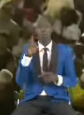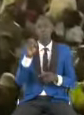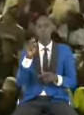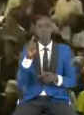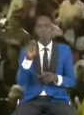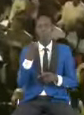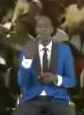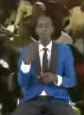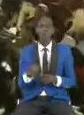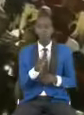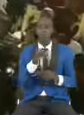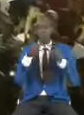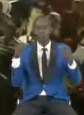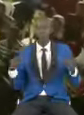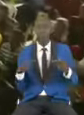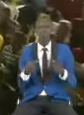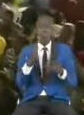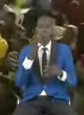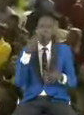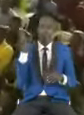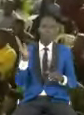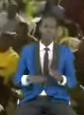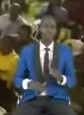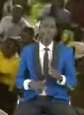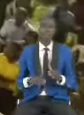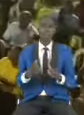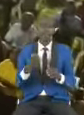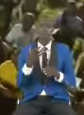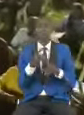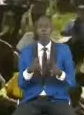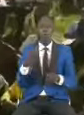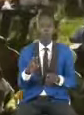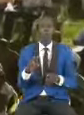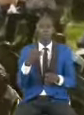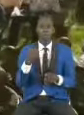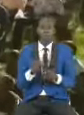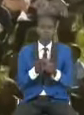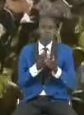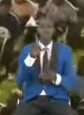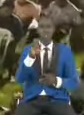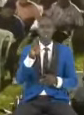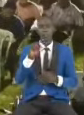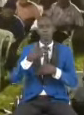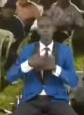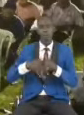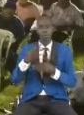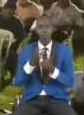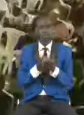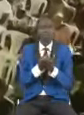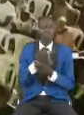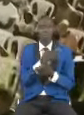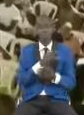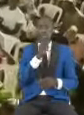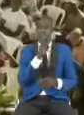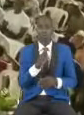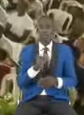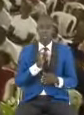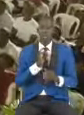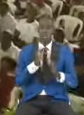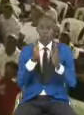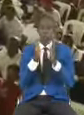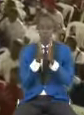with the unleavened bread of sincerity and truth. I pray that the